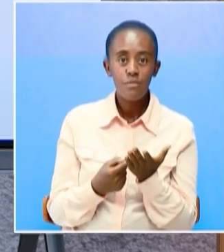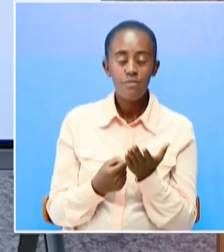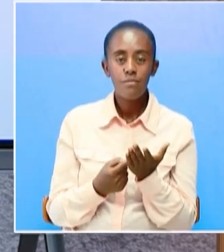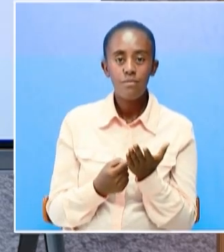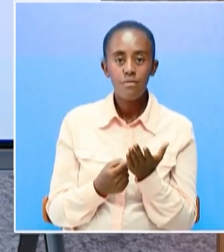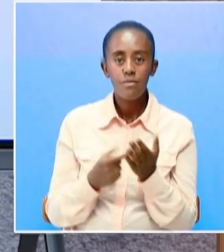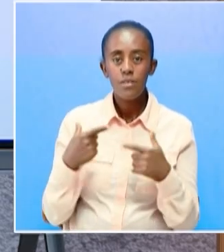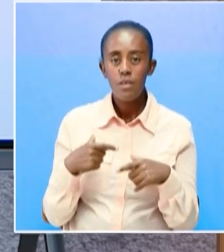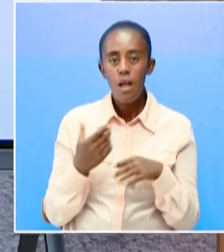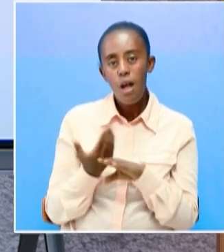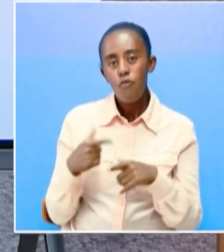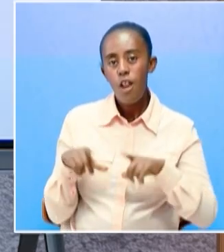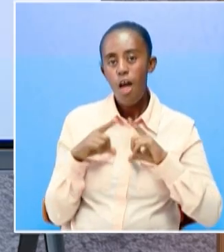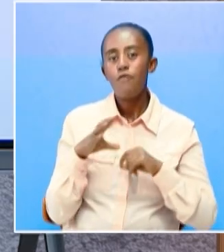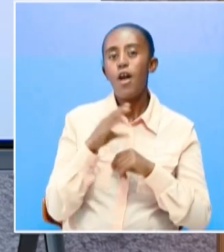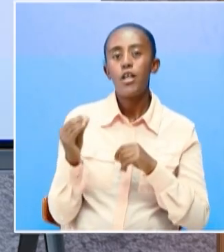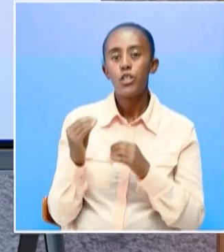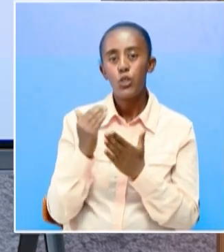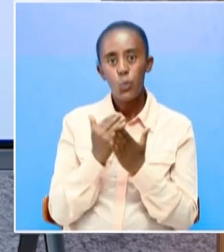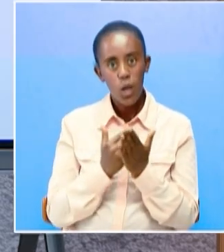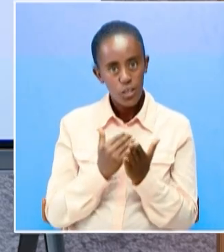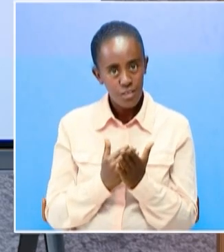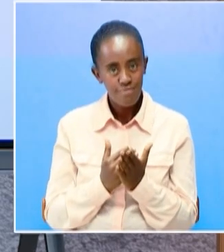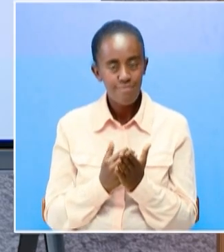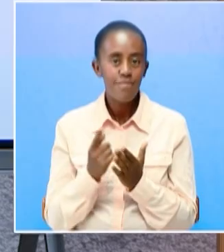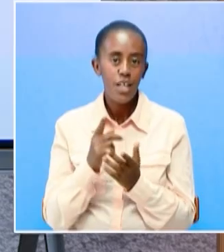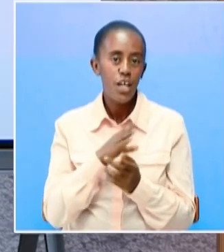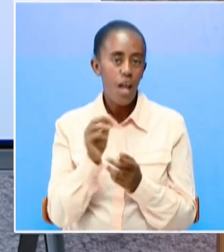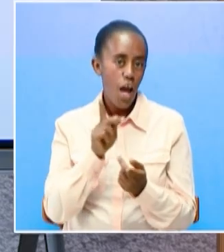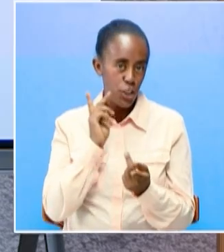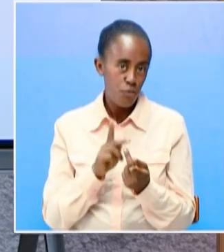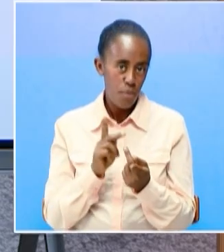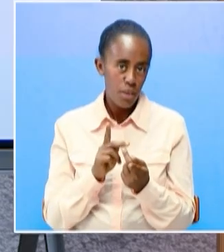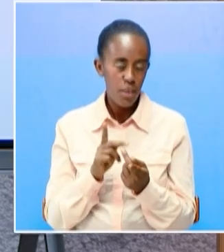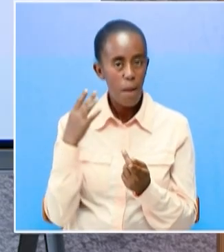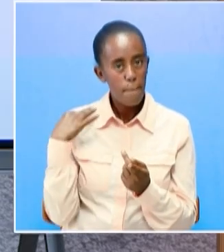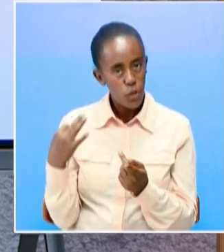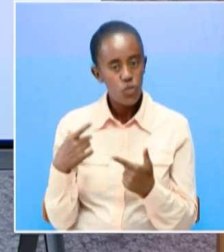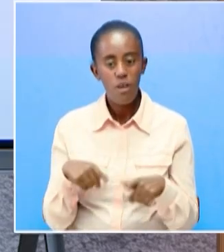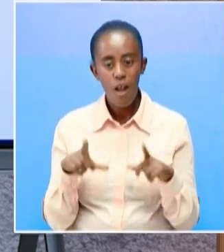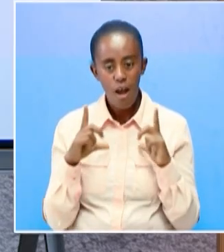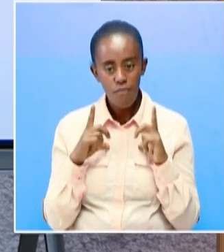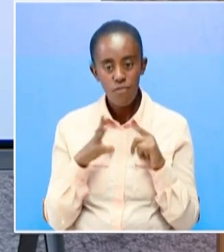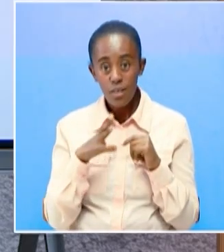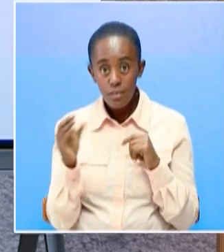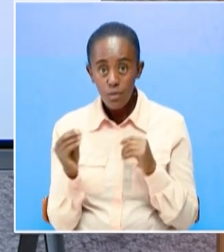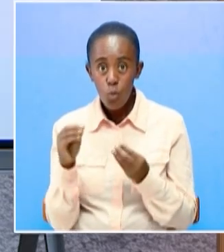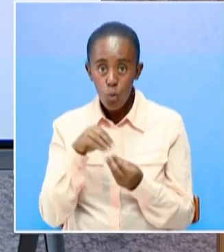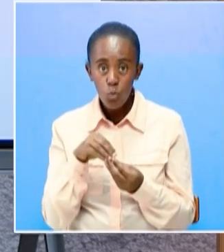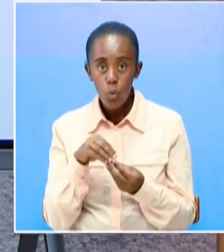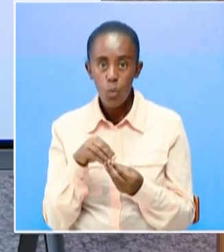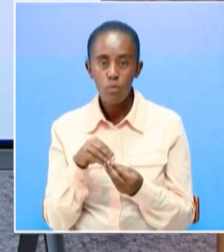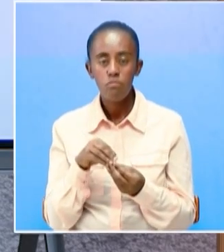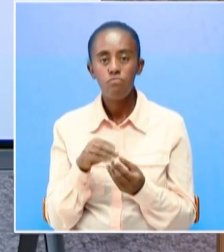early life and education, and achievements, personal life, and also